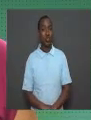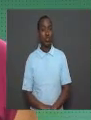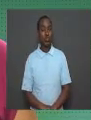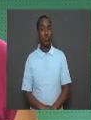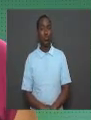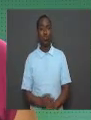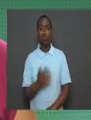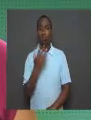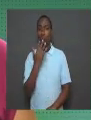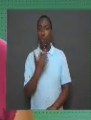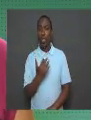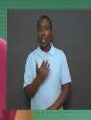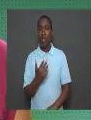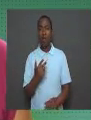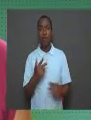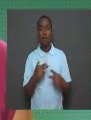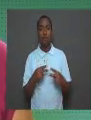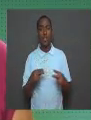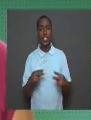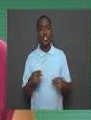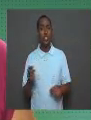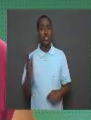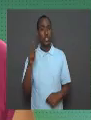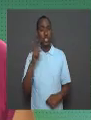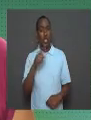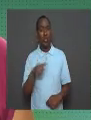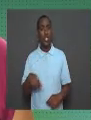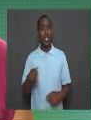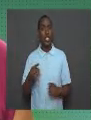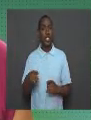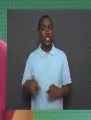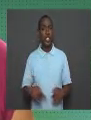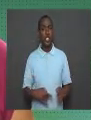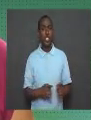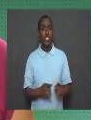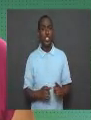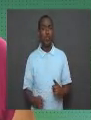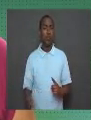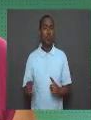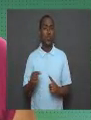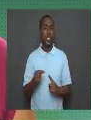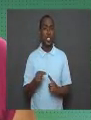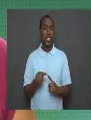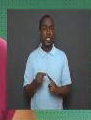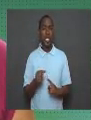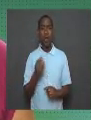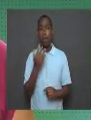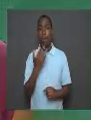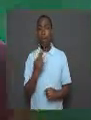blood reservoir for the circulatory system until the blood is